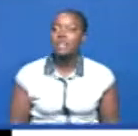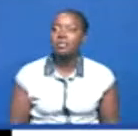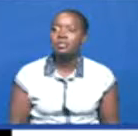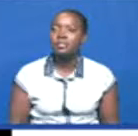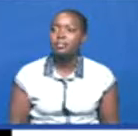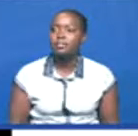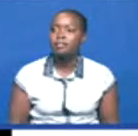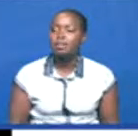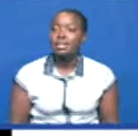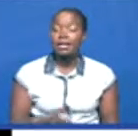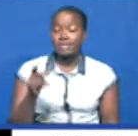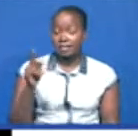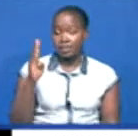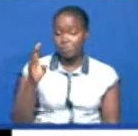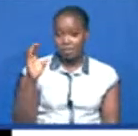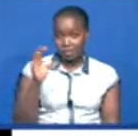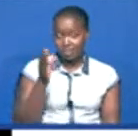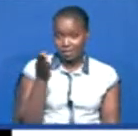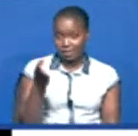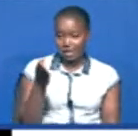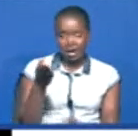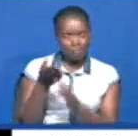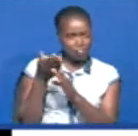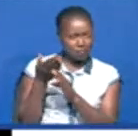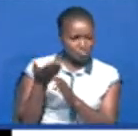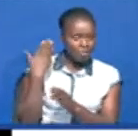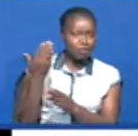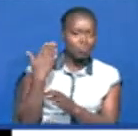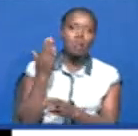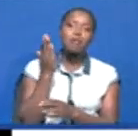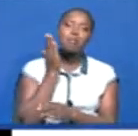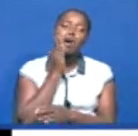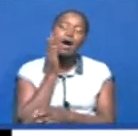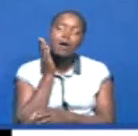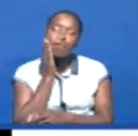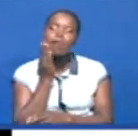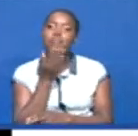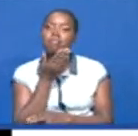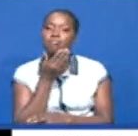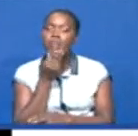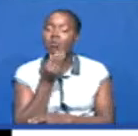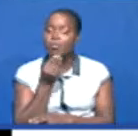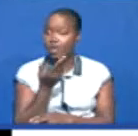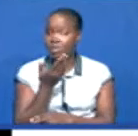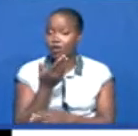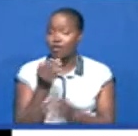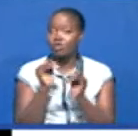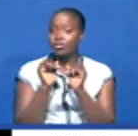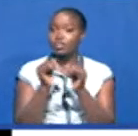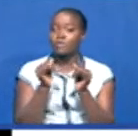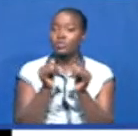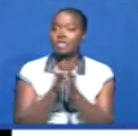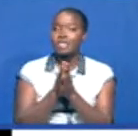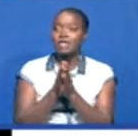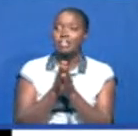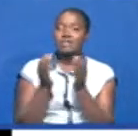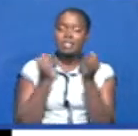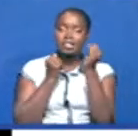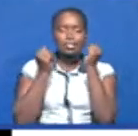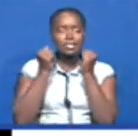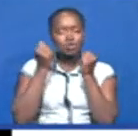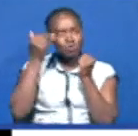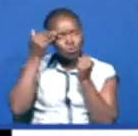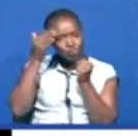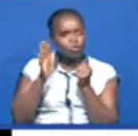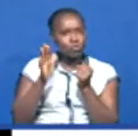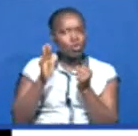Broadcasting Corporation, the Baba and Mama of broadcasting. And Maroon Commandos, you do not have any idea what that song